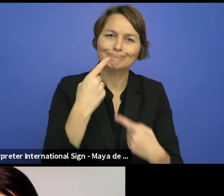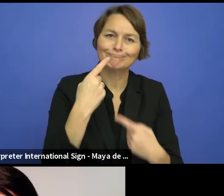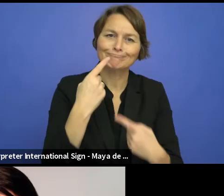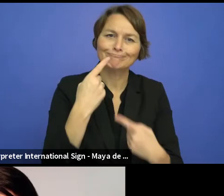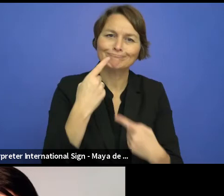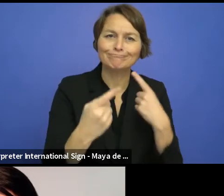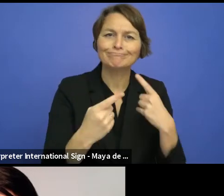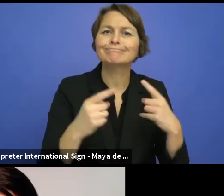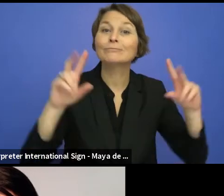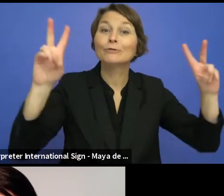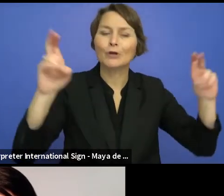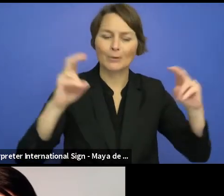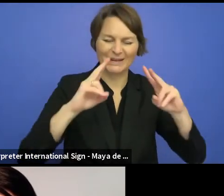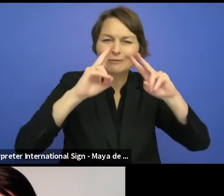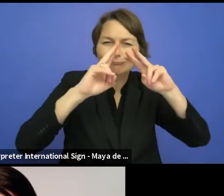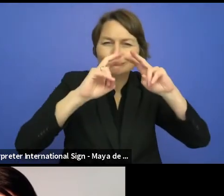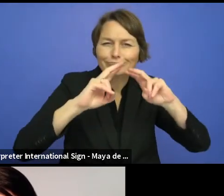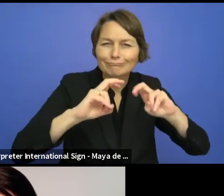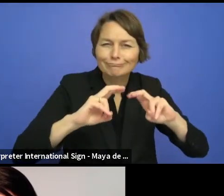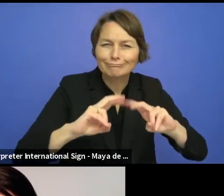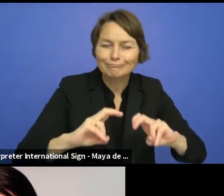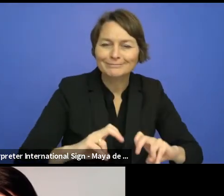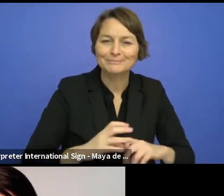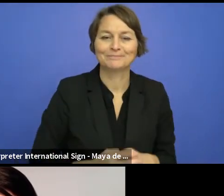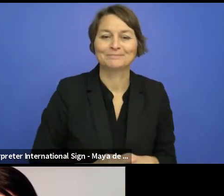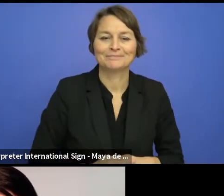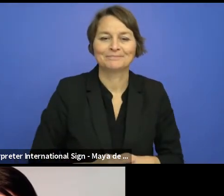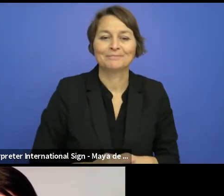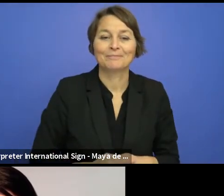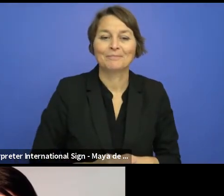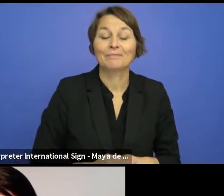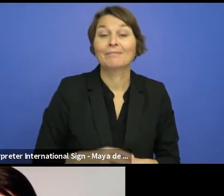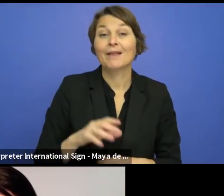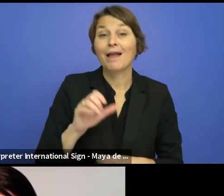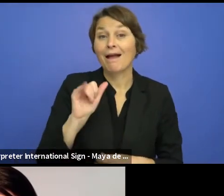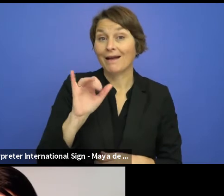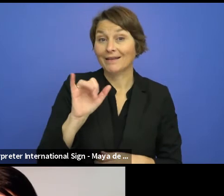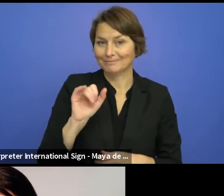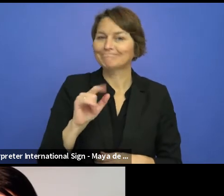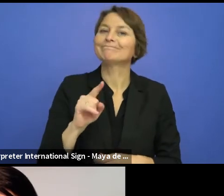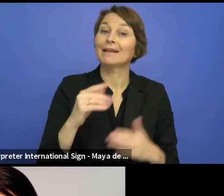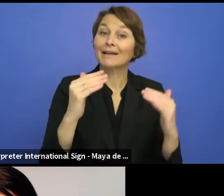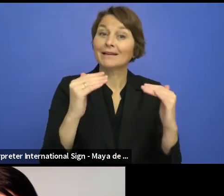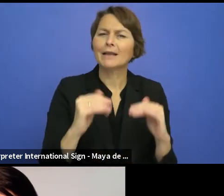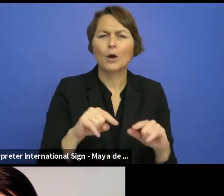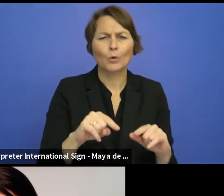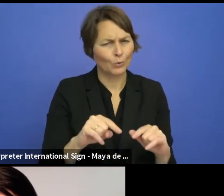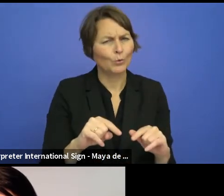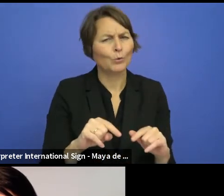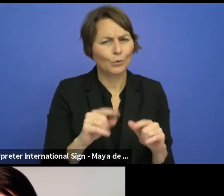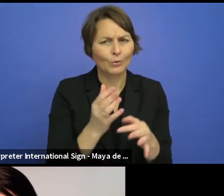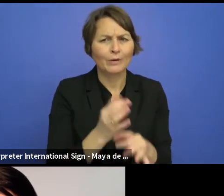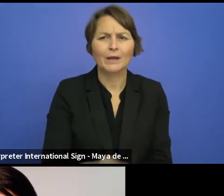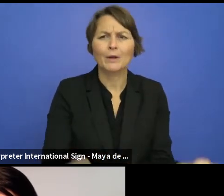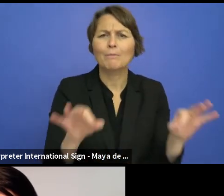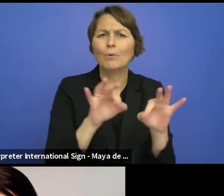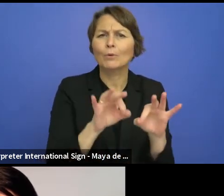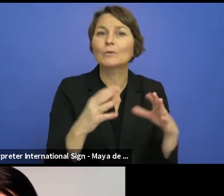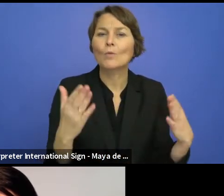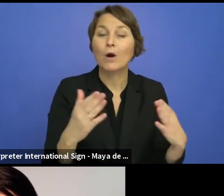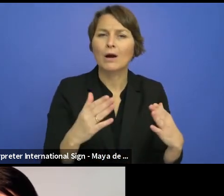So from here, we go on to something very important. I mentioned it already earlier, which is the study,